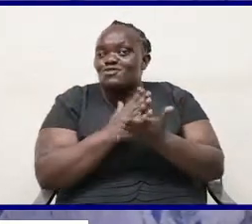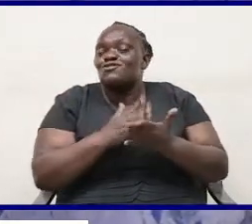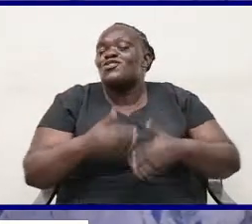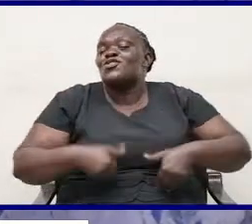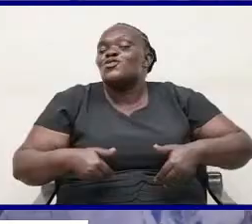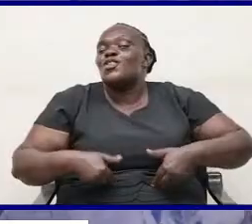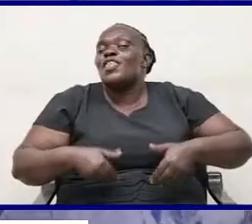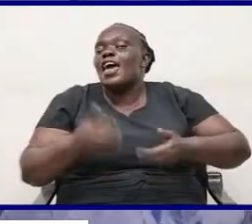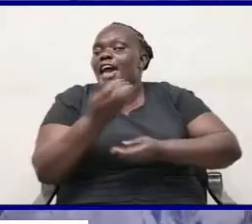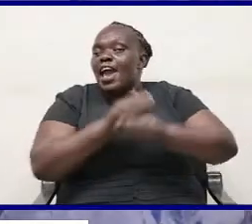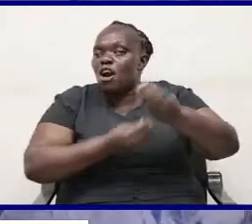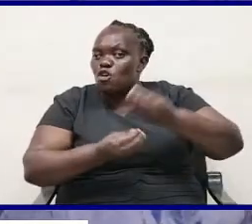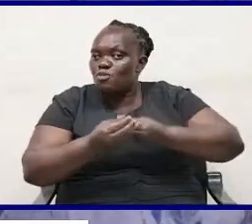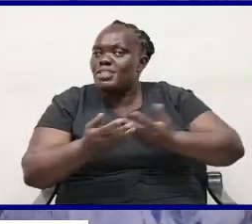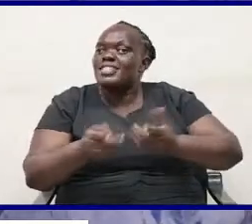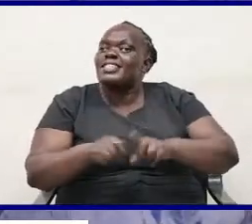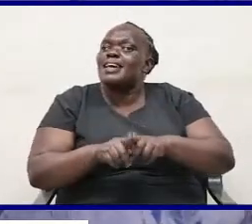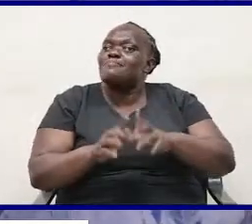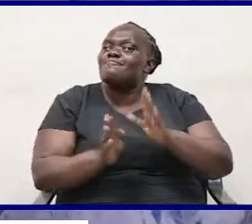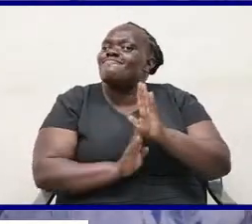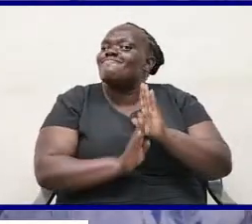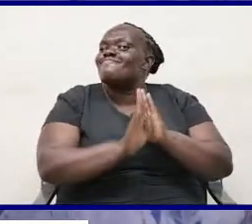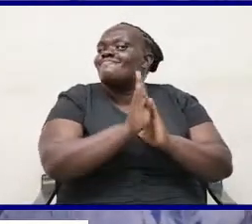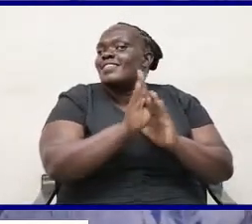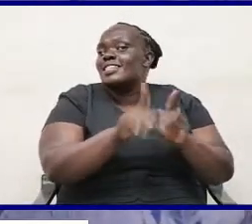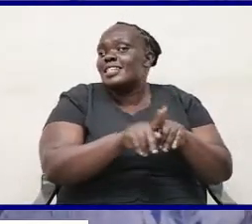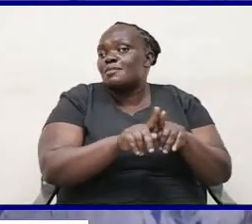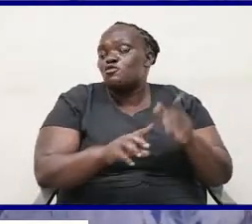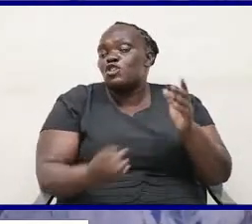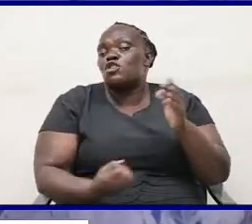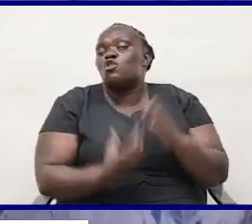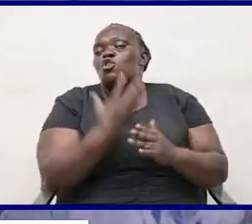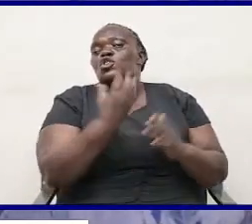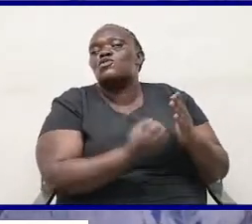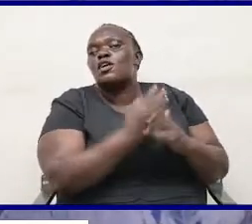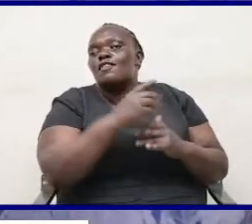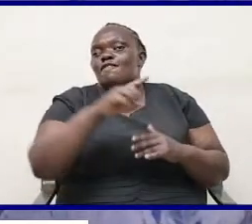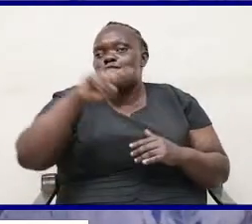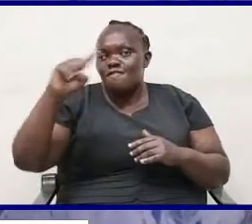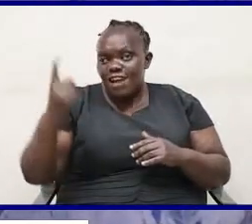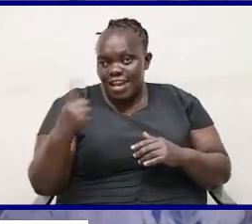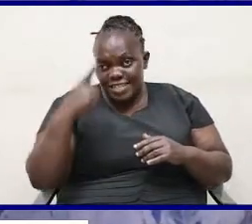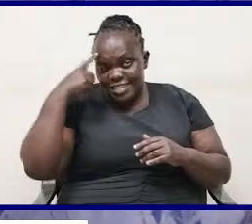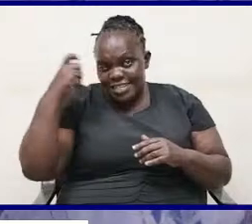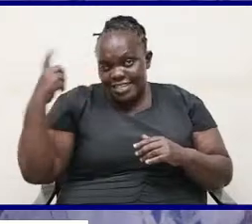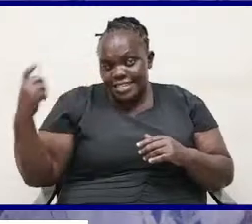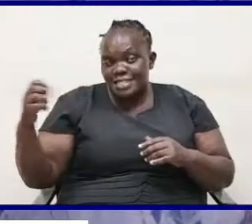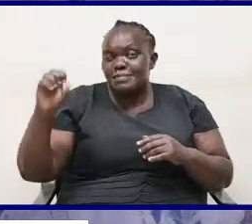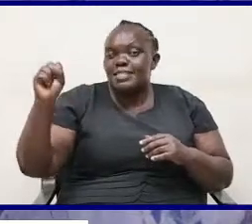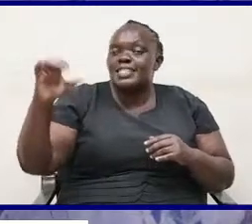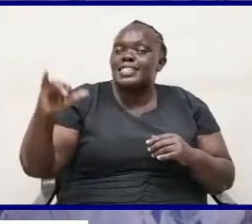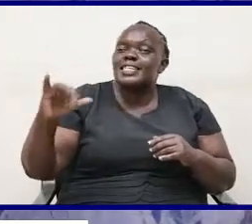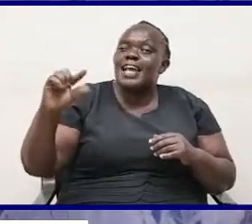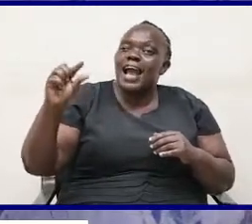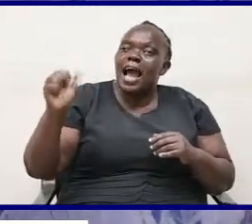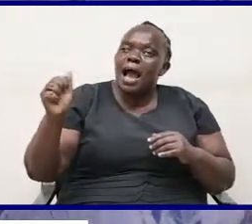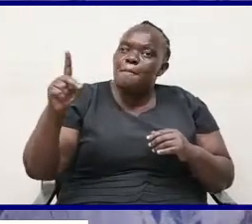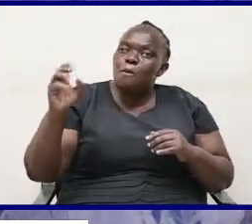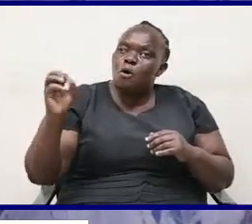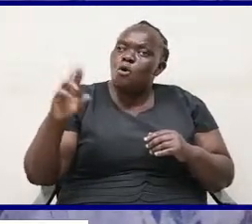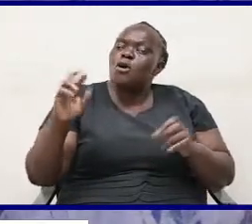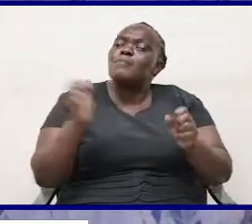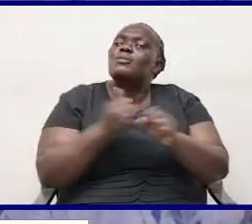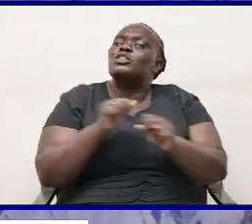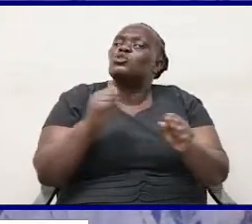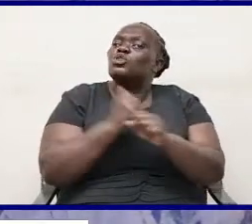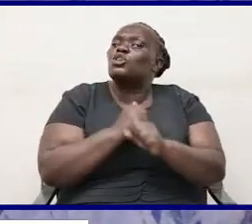the economy from the bottom up, promised as we launch towards the first world dream, the Singapore dream. But we can't